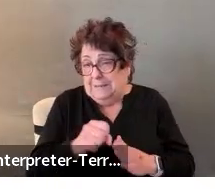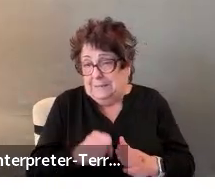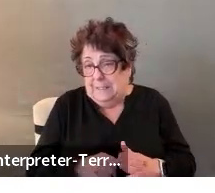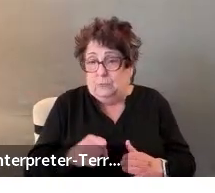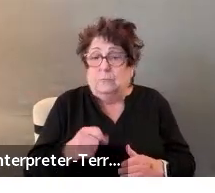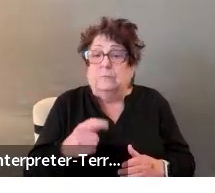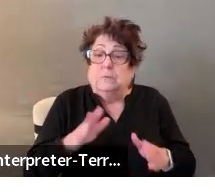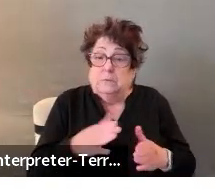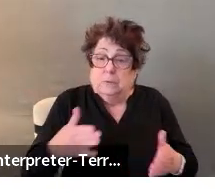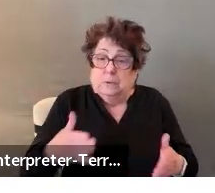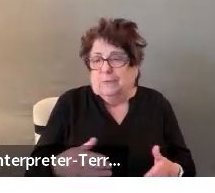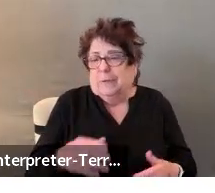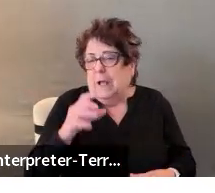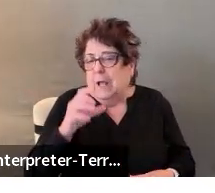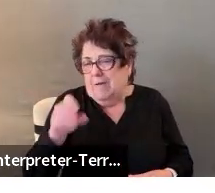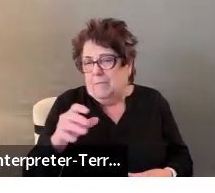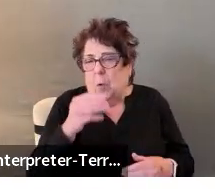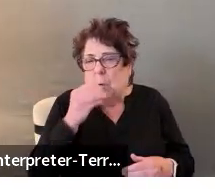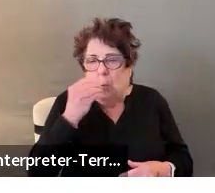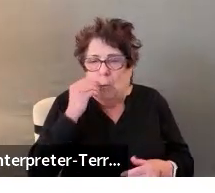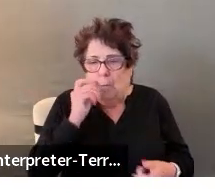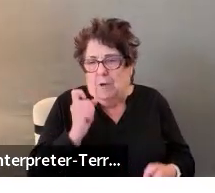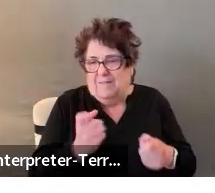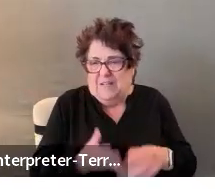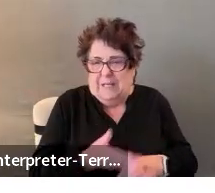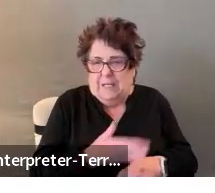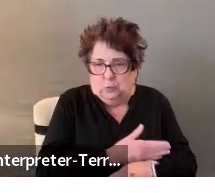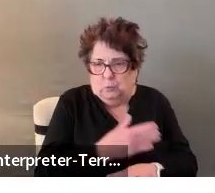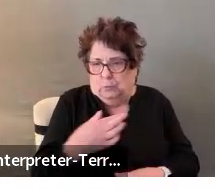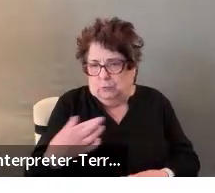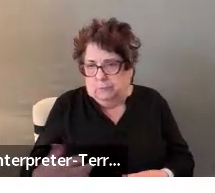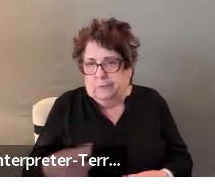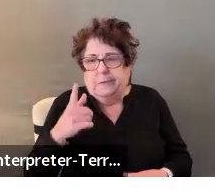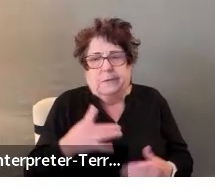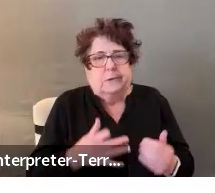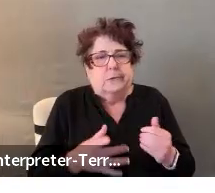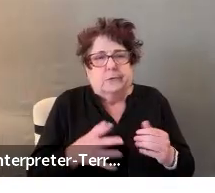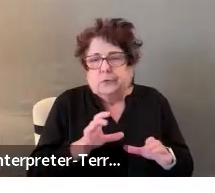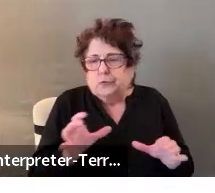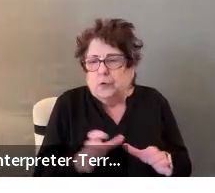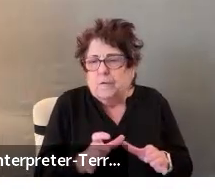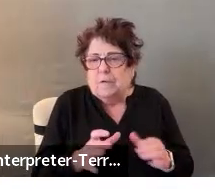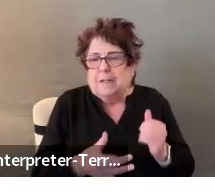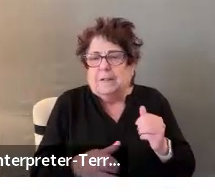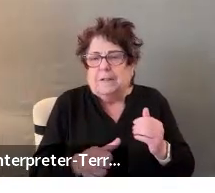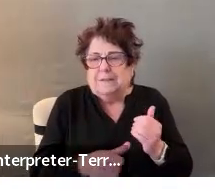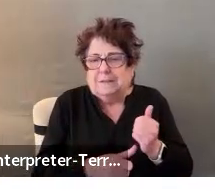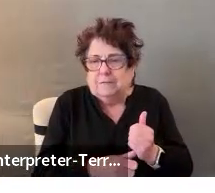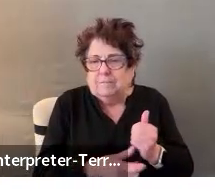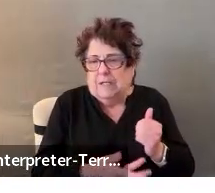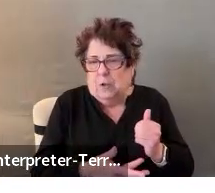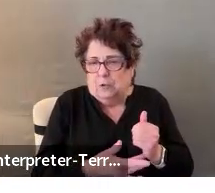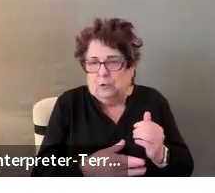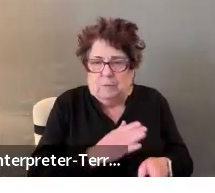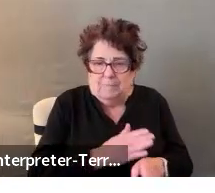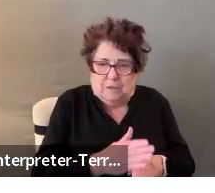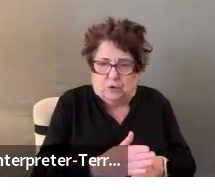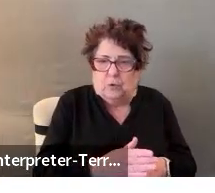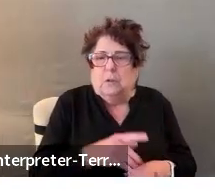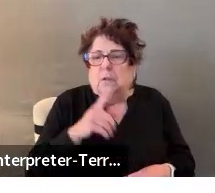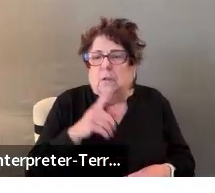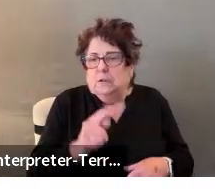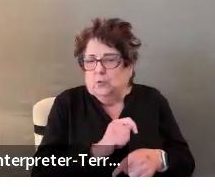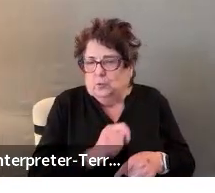certified assistive technology professional is trained in assisting with the selection of appropriate assistive technology. And